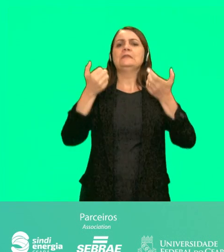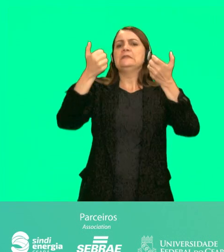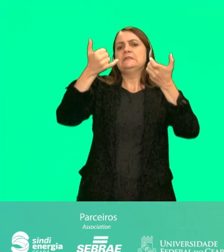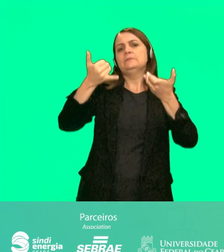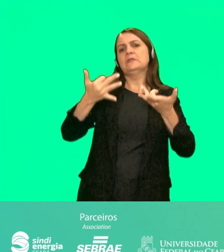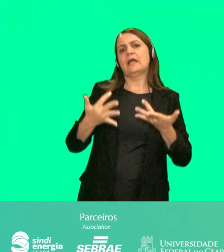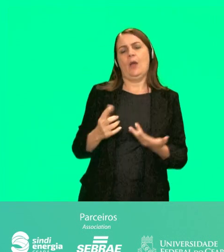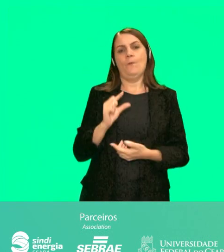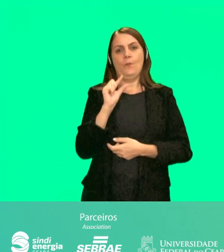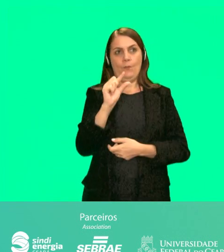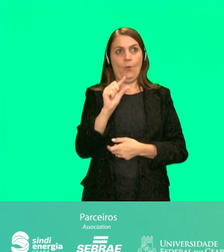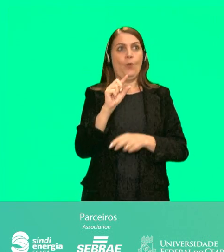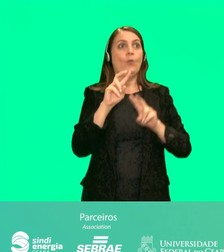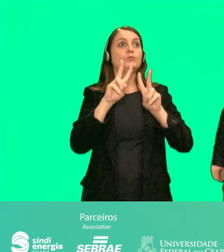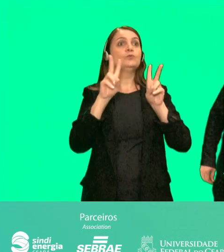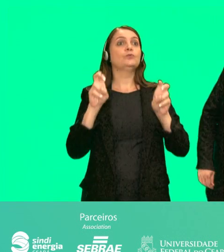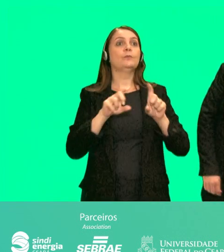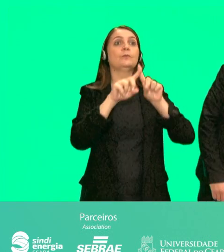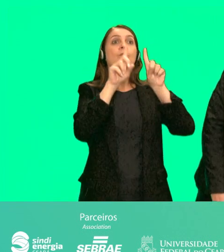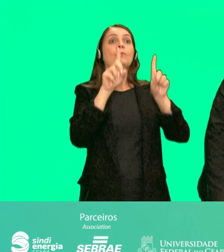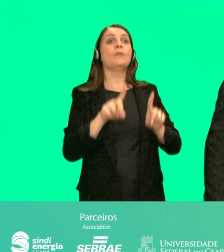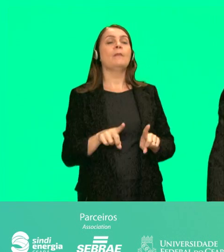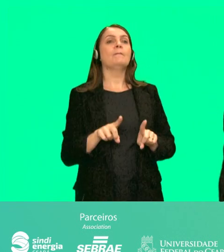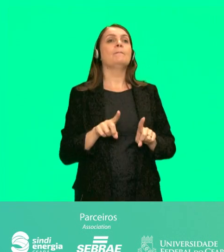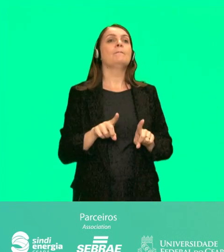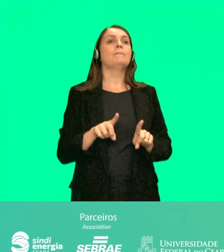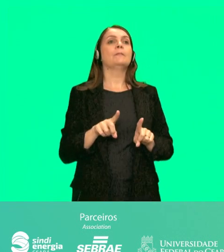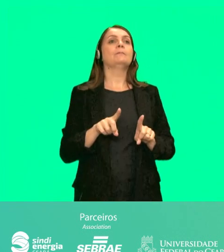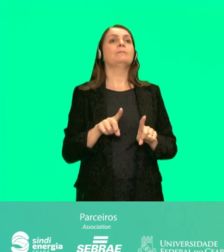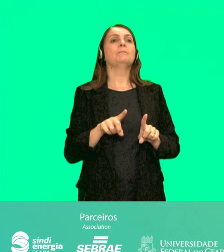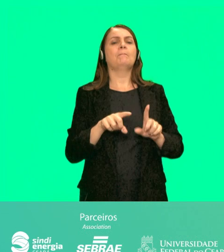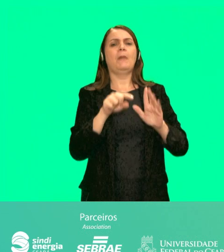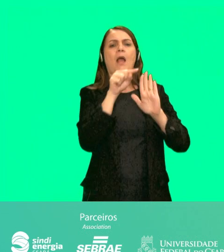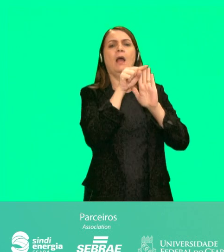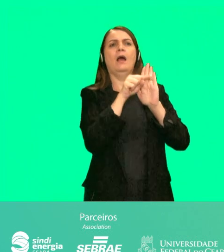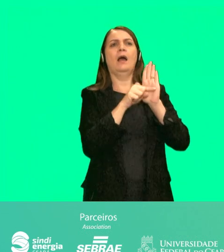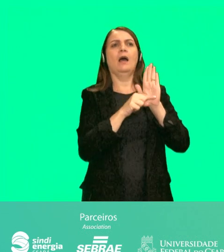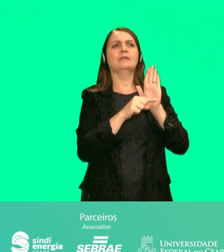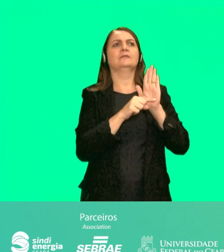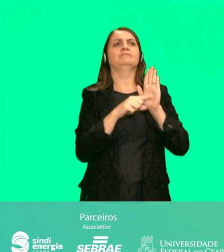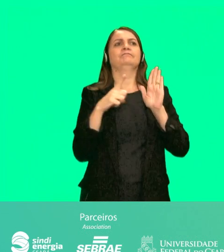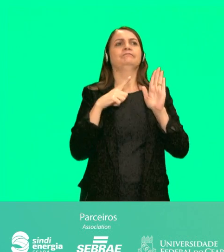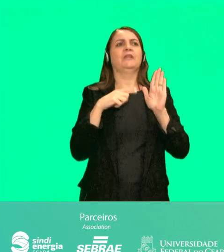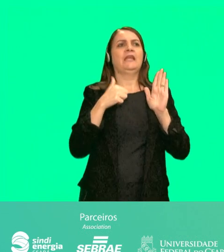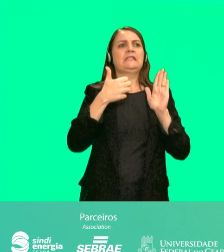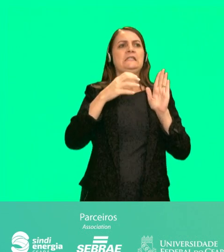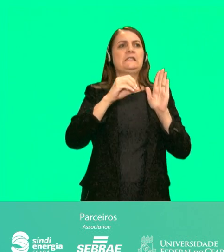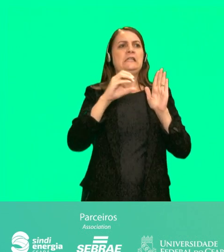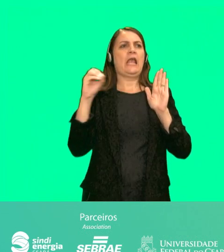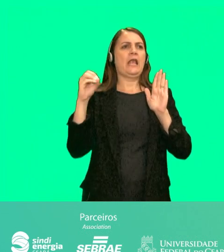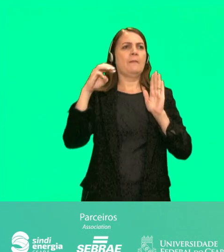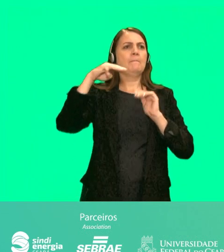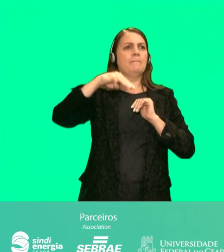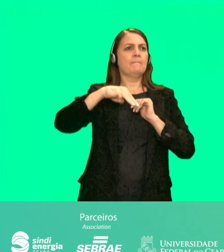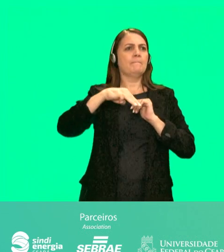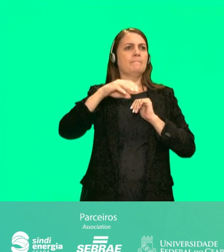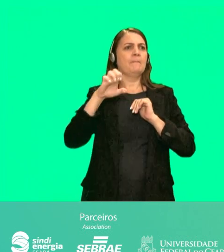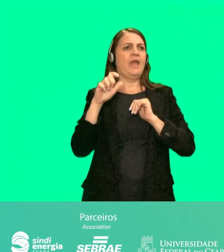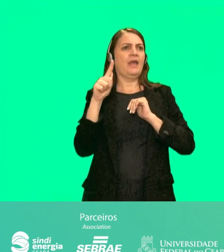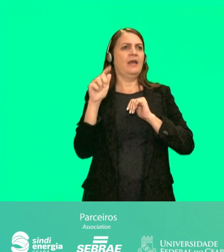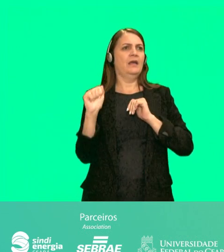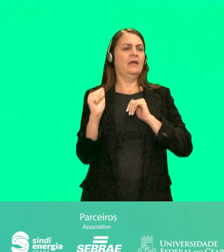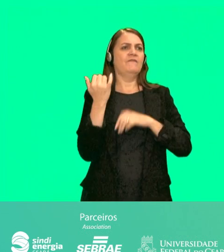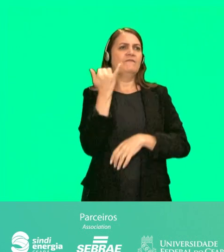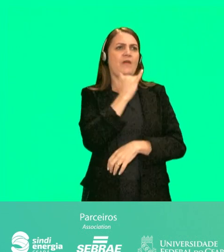green ammonia production, focused in the dissemination of this knowledge and capacity